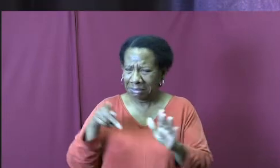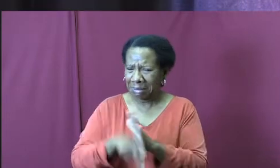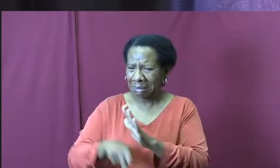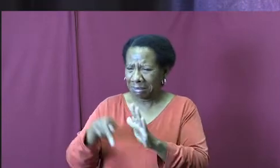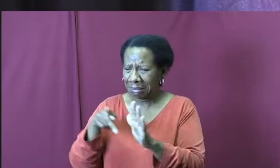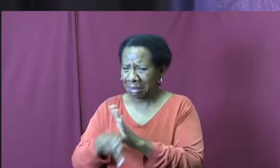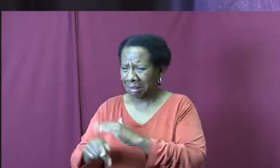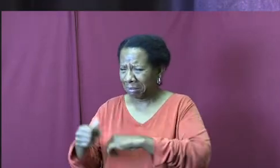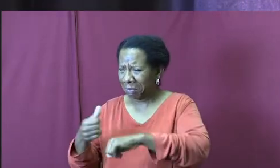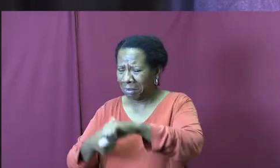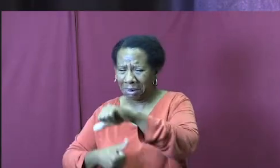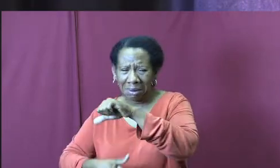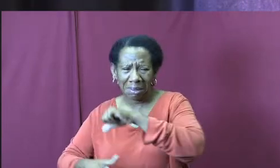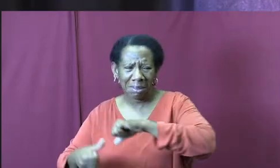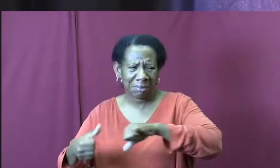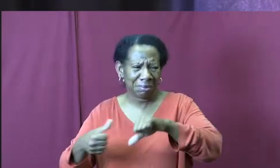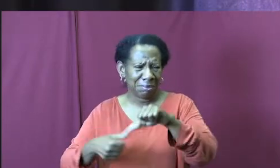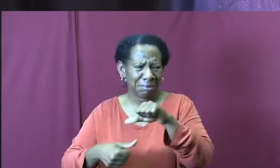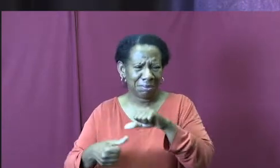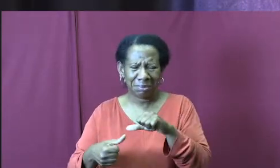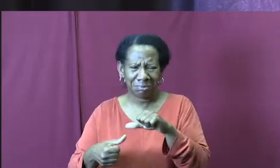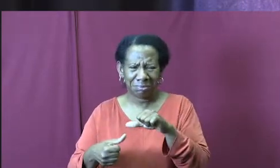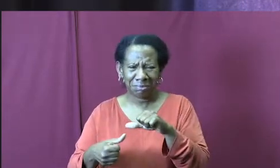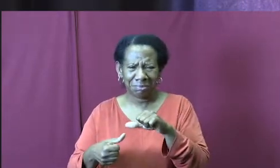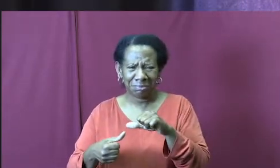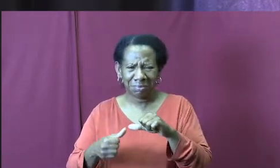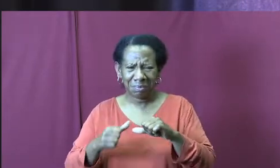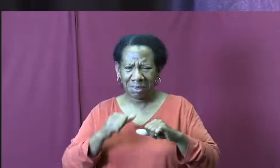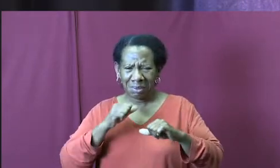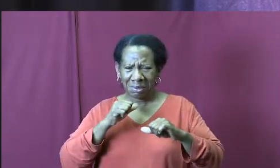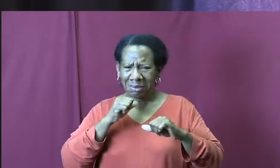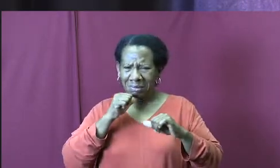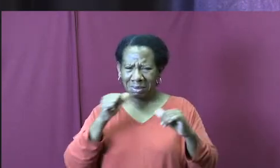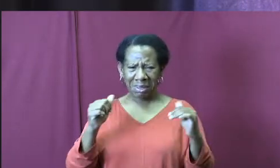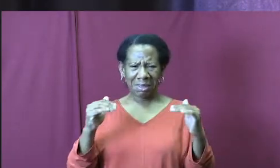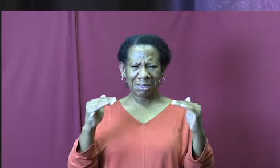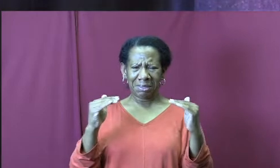violence? Killing one another,